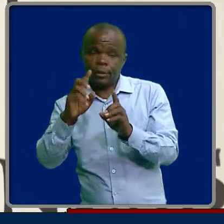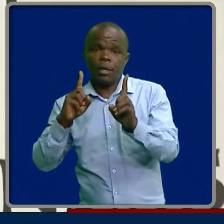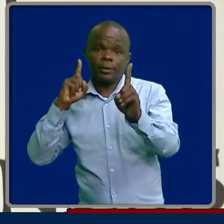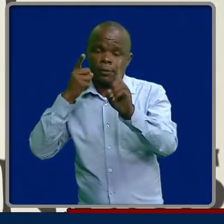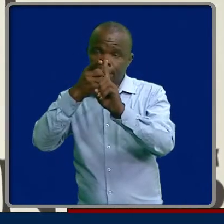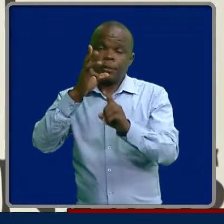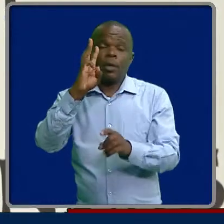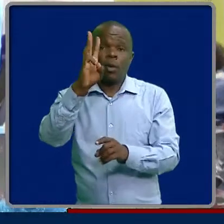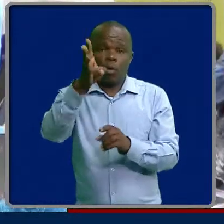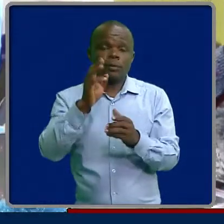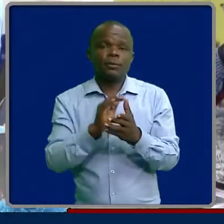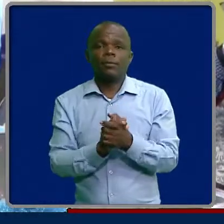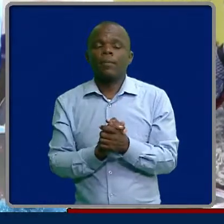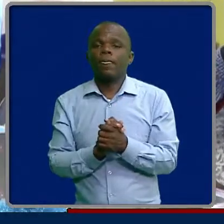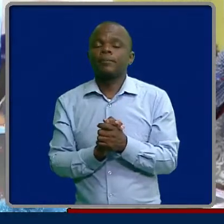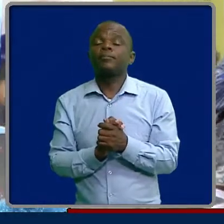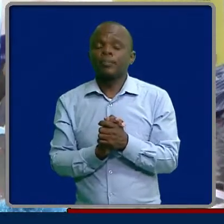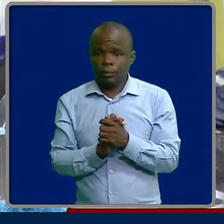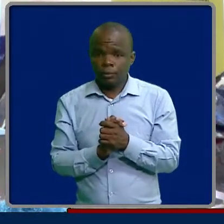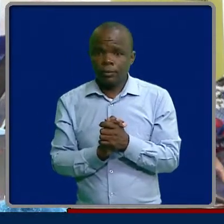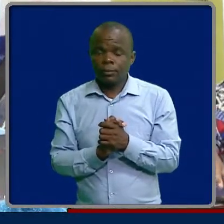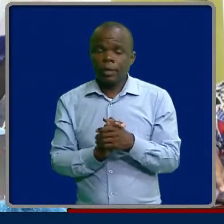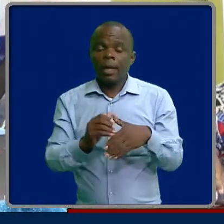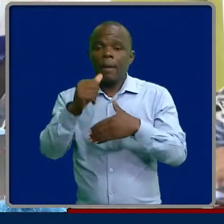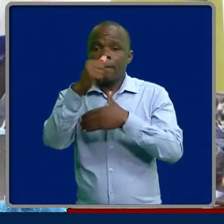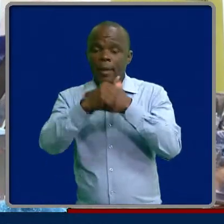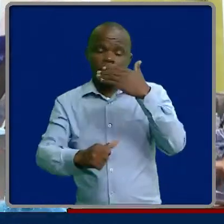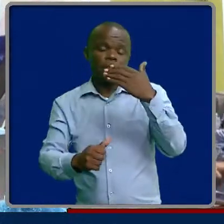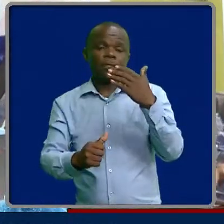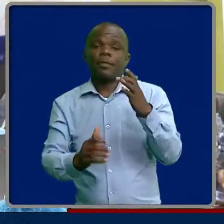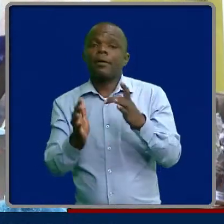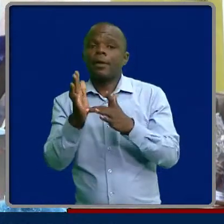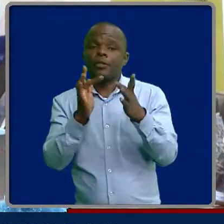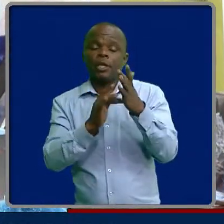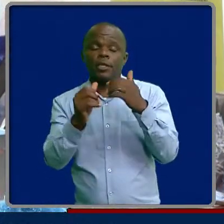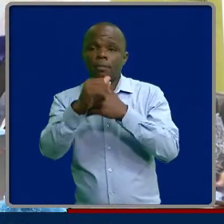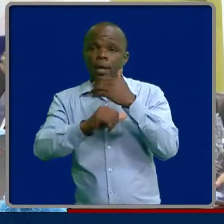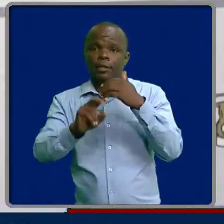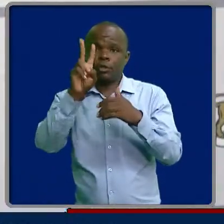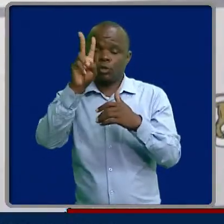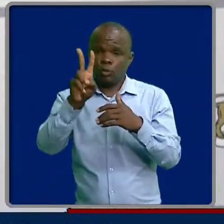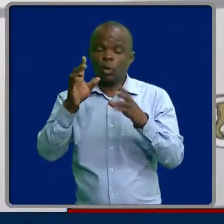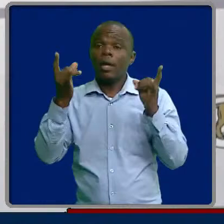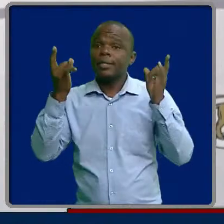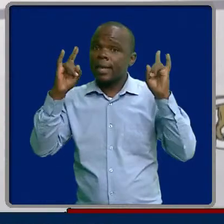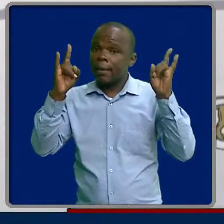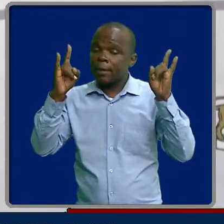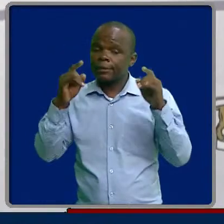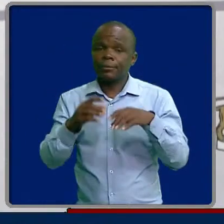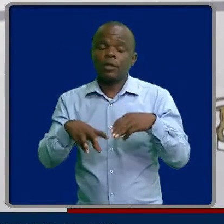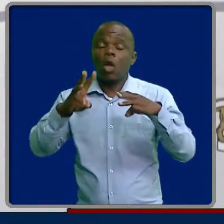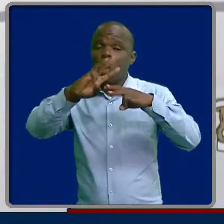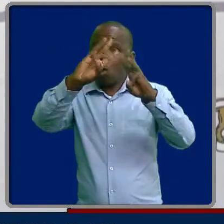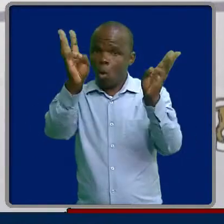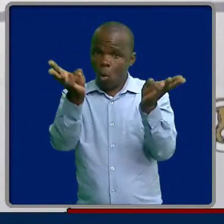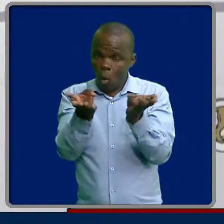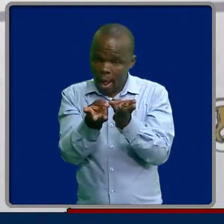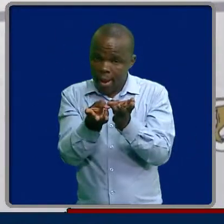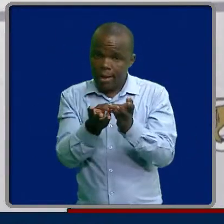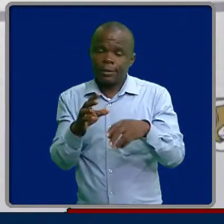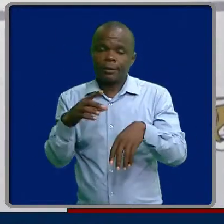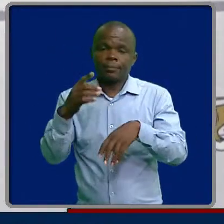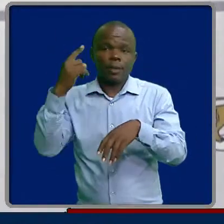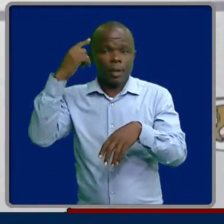is celebrated every year on the 2nd of April. Eswatini joined the world in commemorating this day at the Deputy Prime Minister's office,